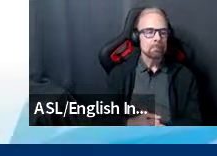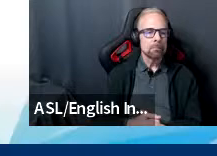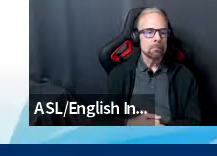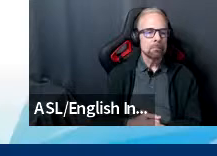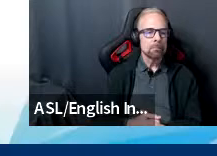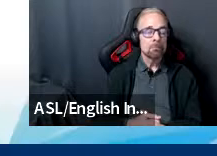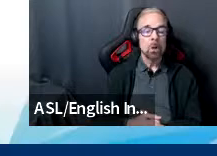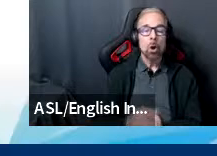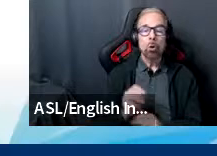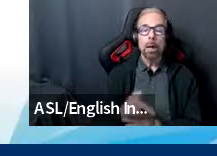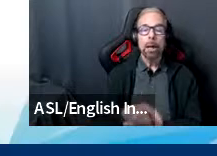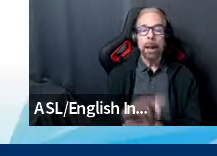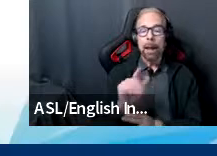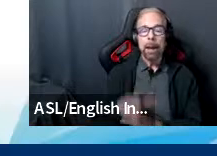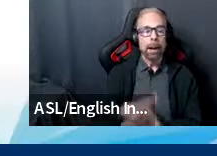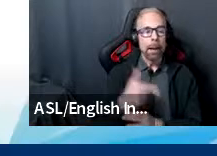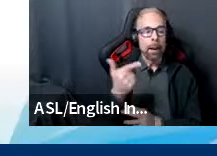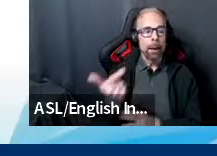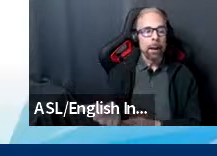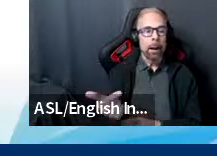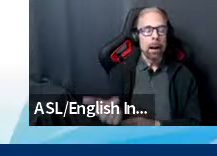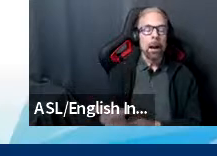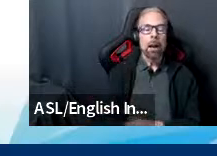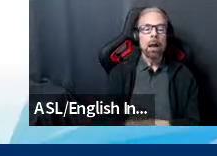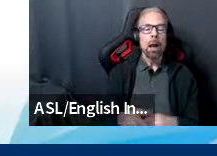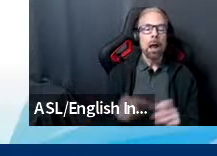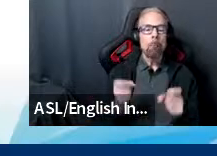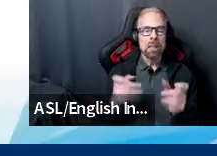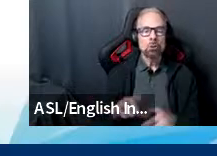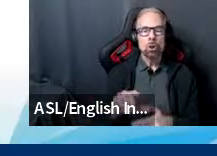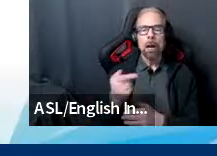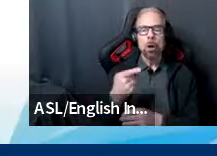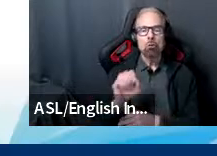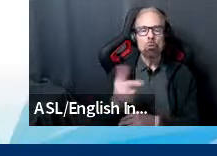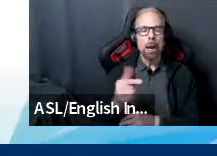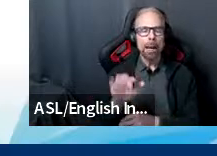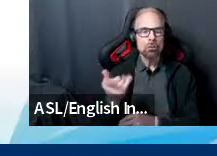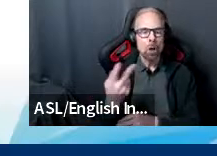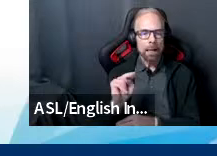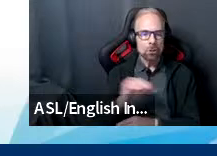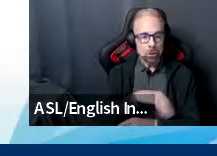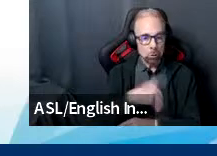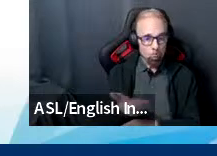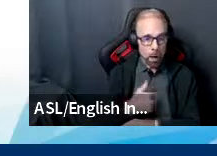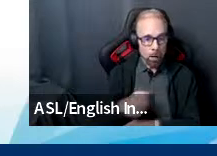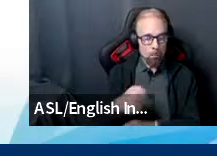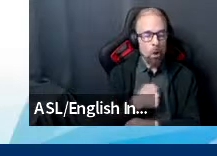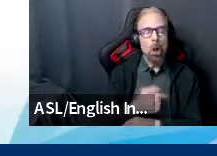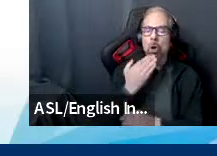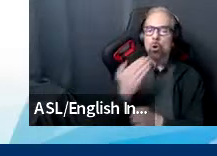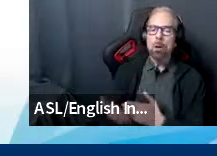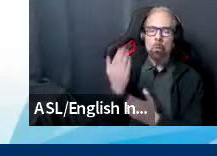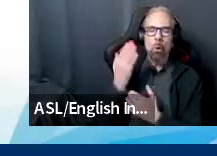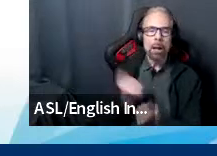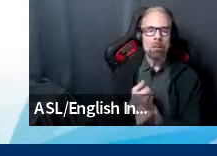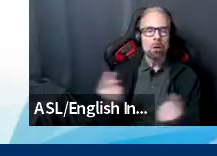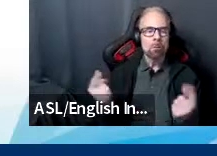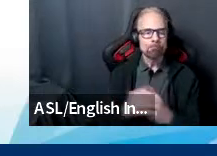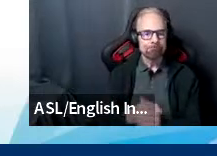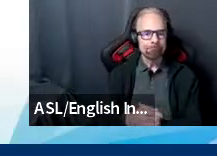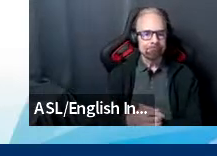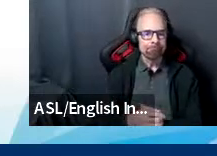All right, and I'm going to turn it over to Program Administrator Greg Johnson to welcome us. All right, good morning, everyone. Well,